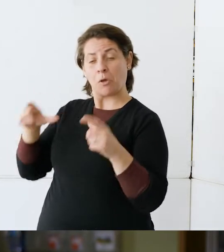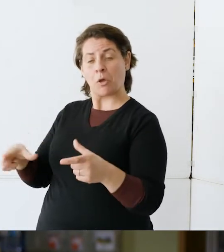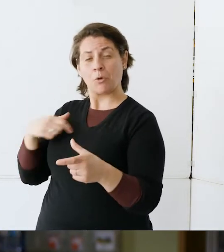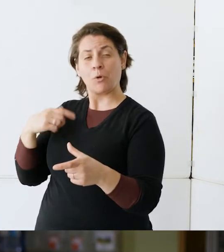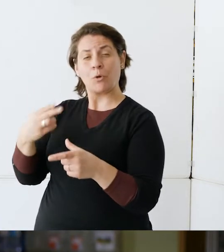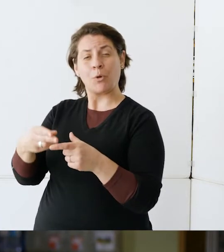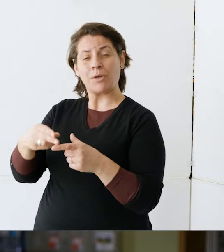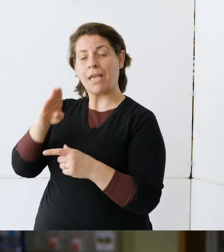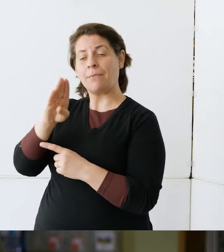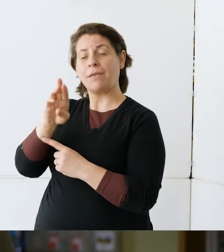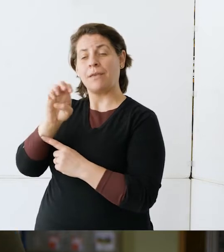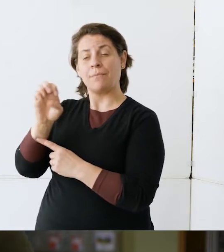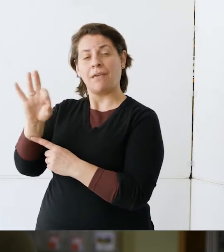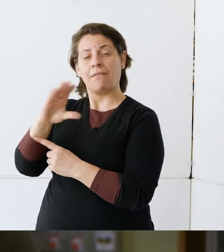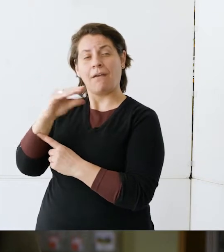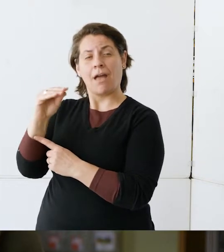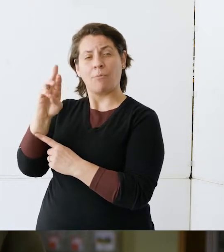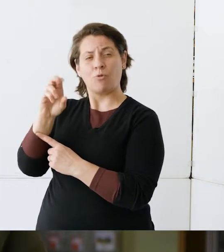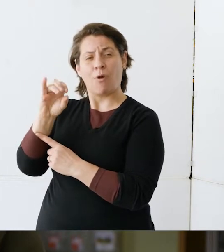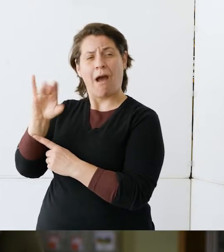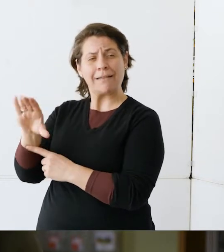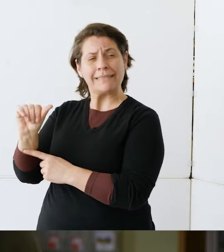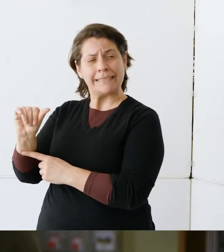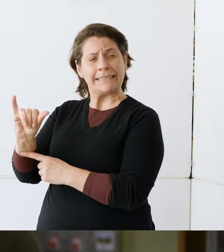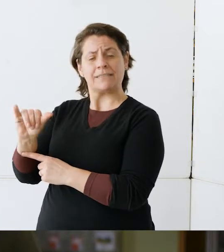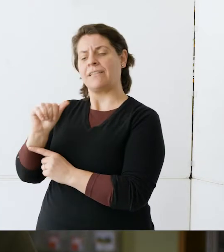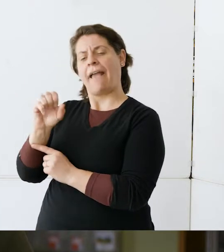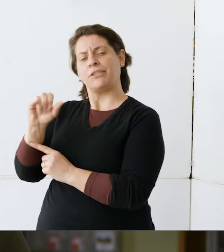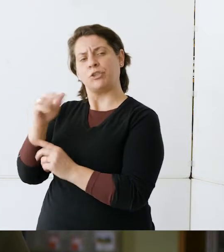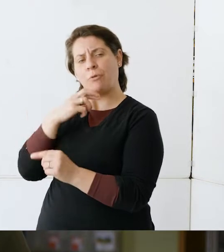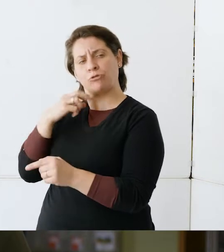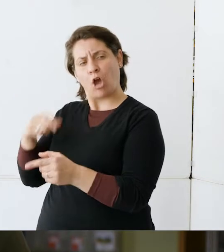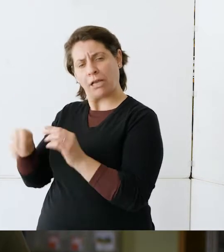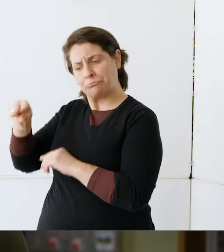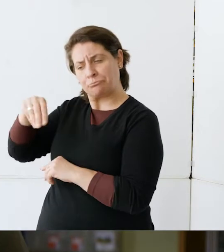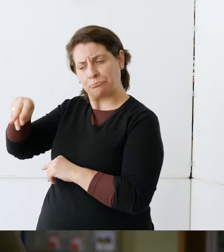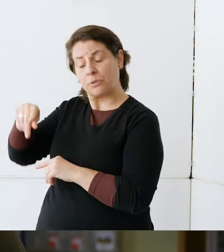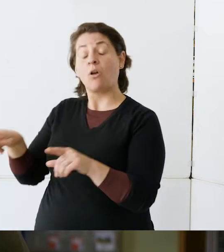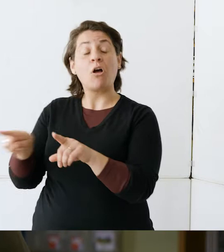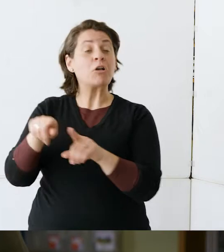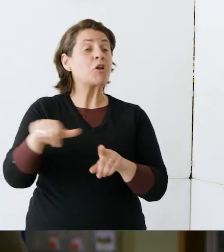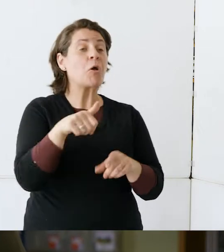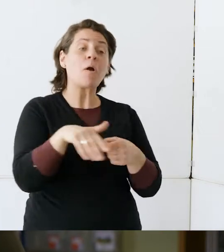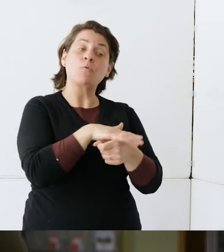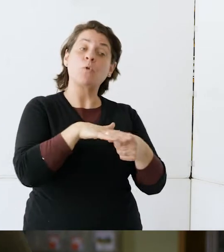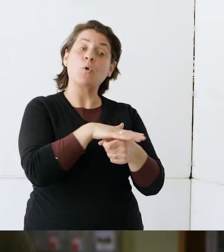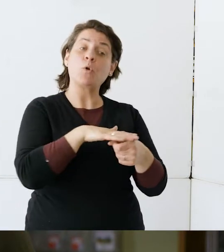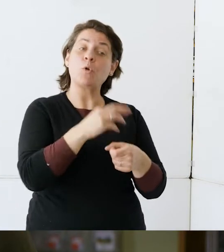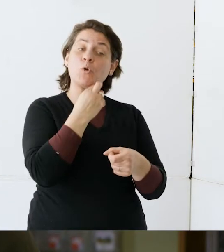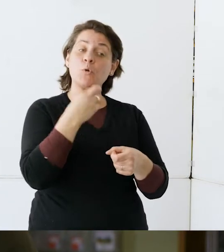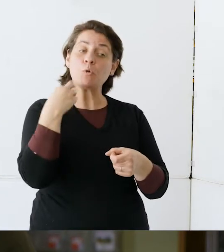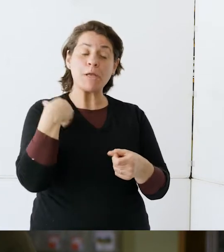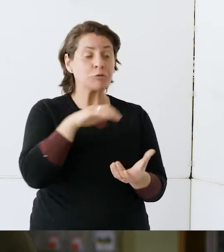Asian cuisine, like beef and broccoli. They usually sprinkle these on top. Also, some of our favorite local